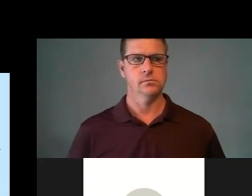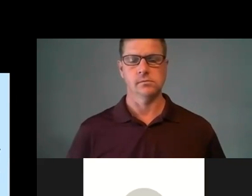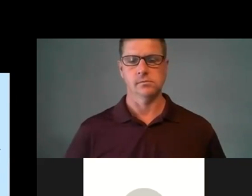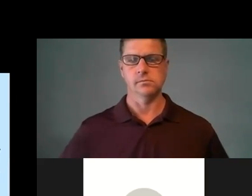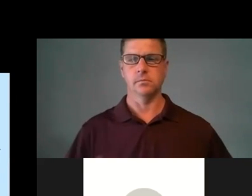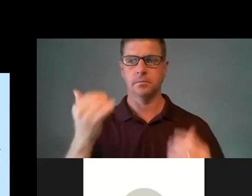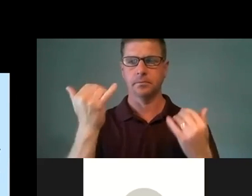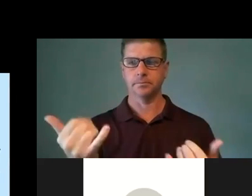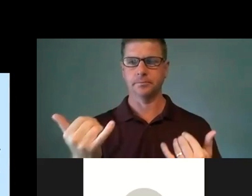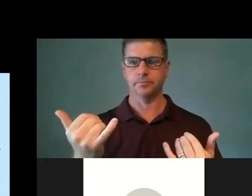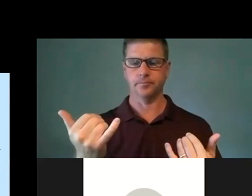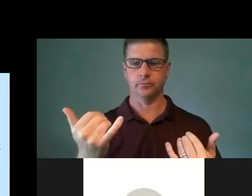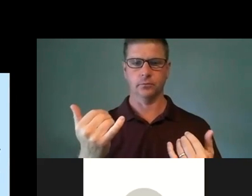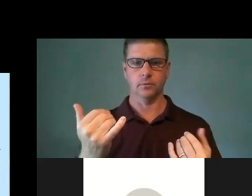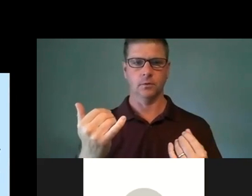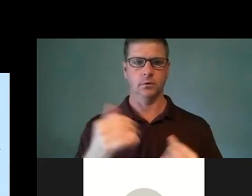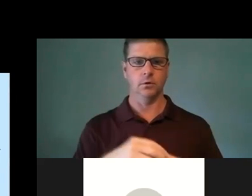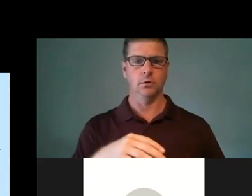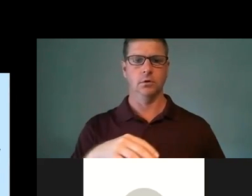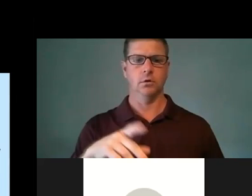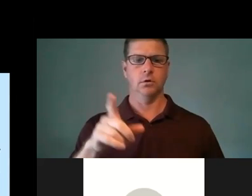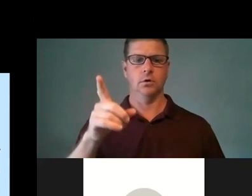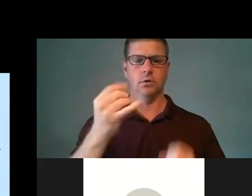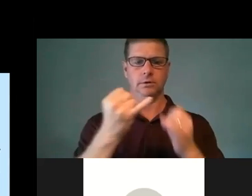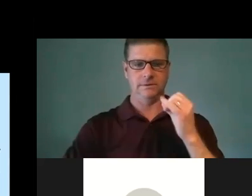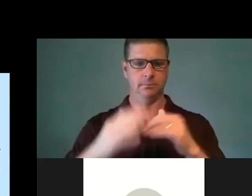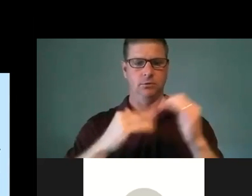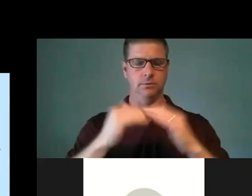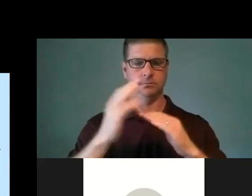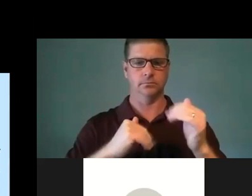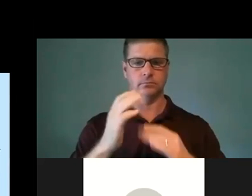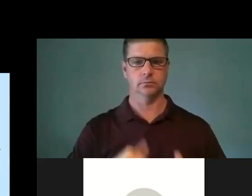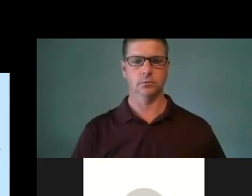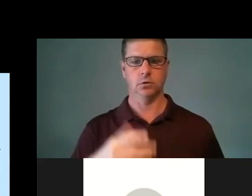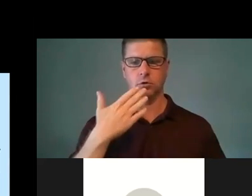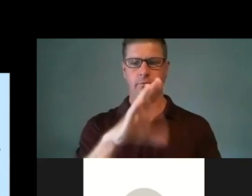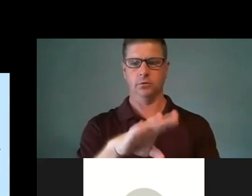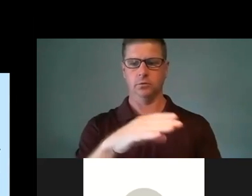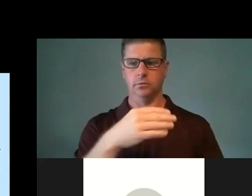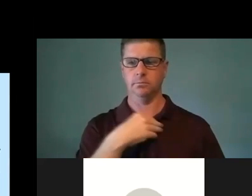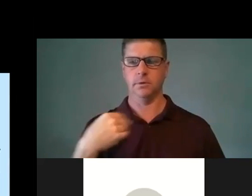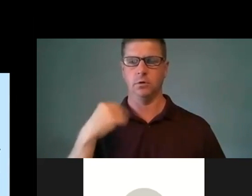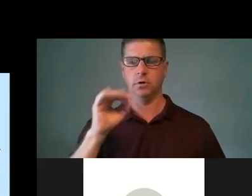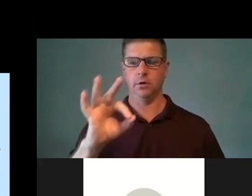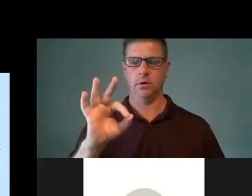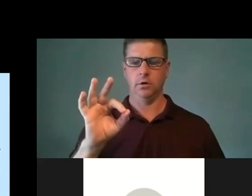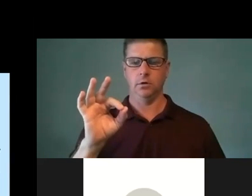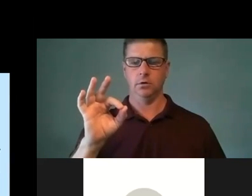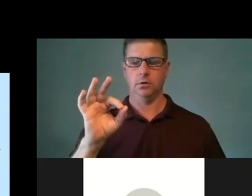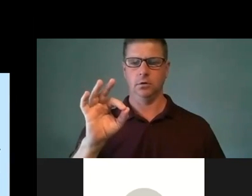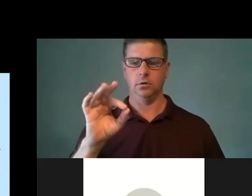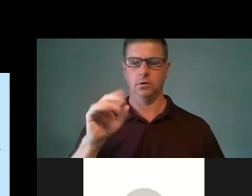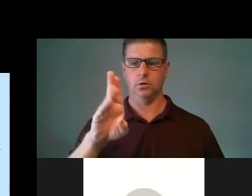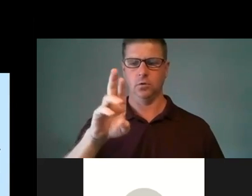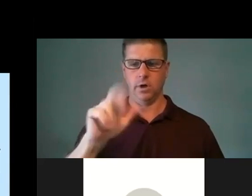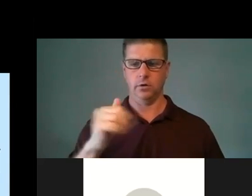And now, the Skinny Building. Good afternoon, members of the board. My name